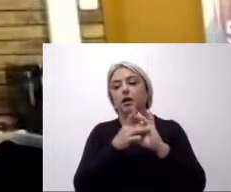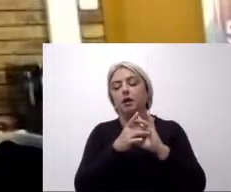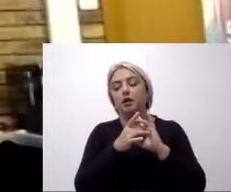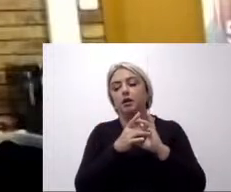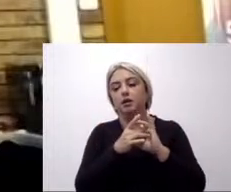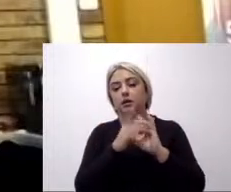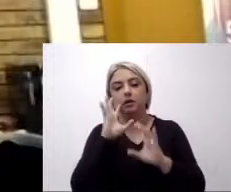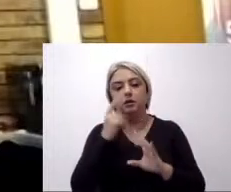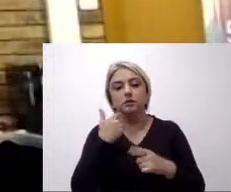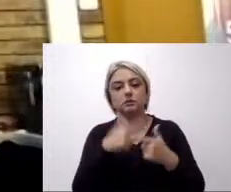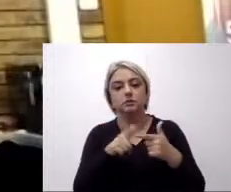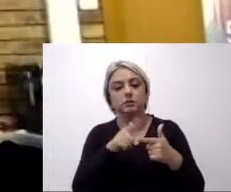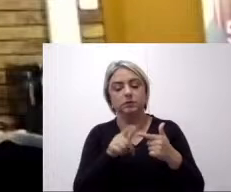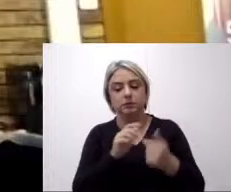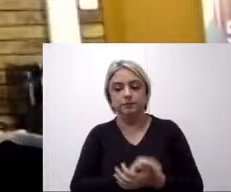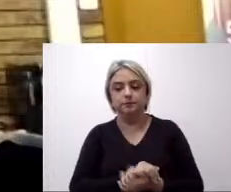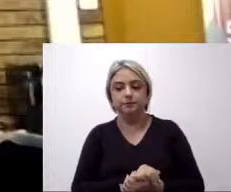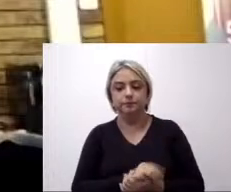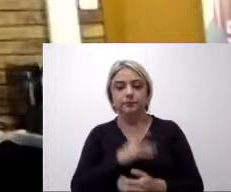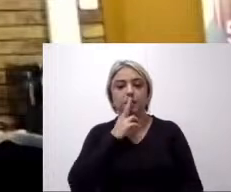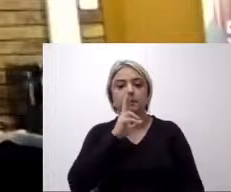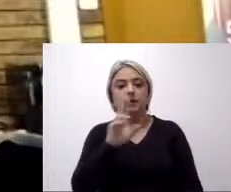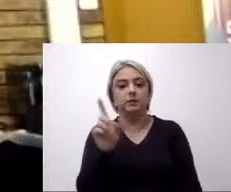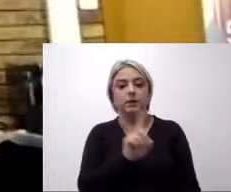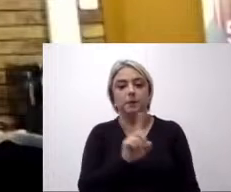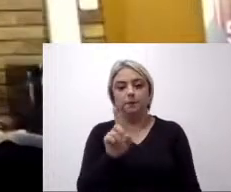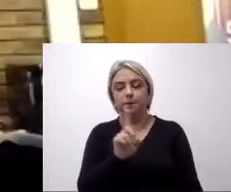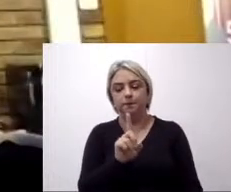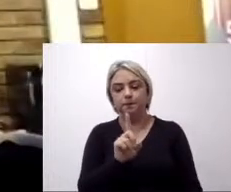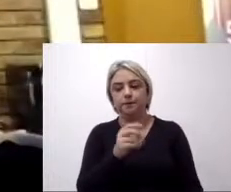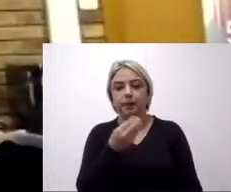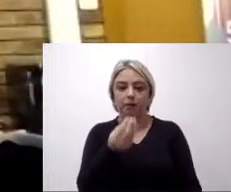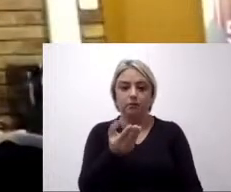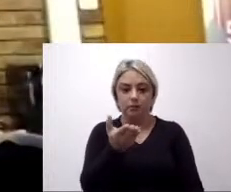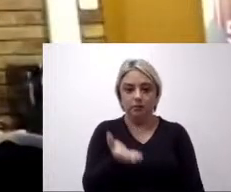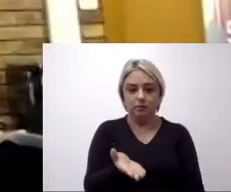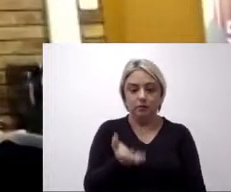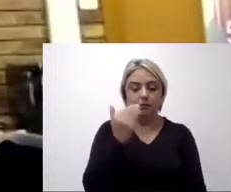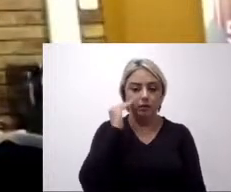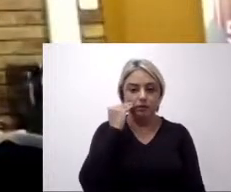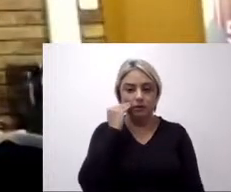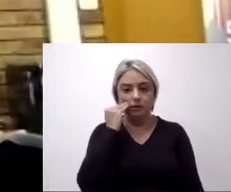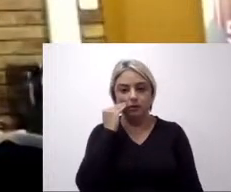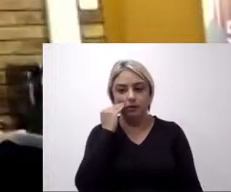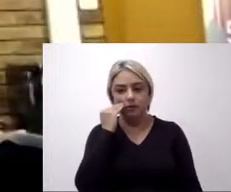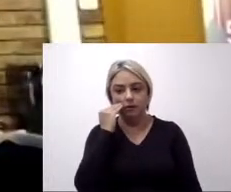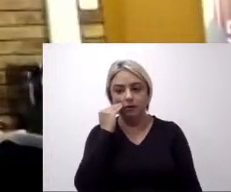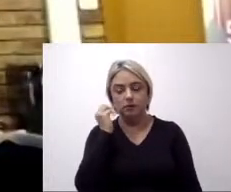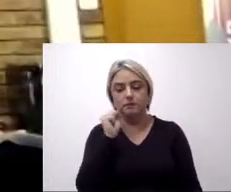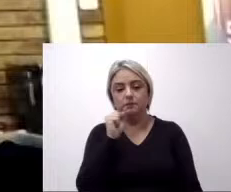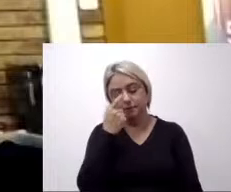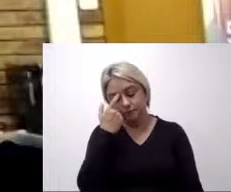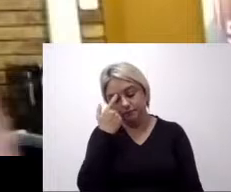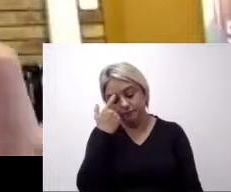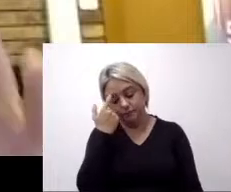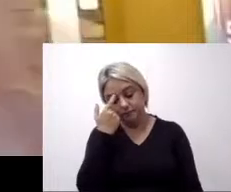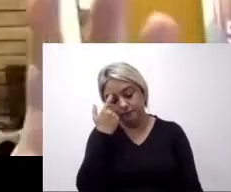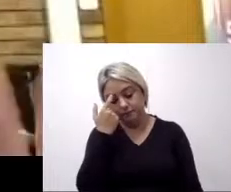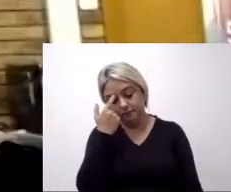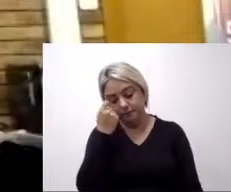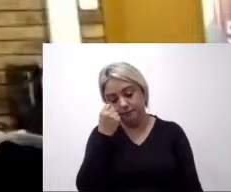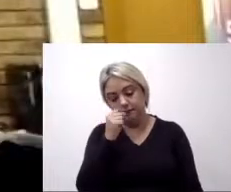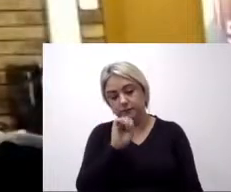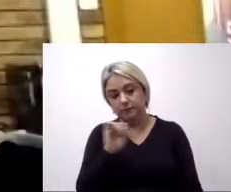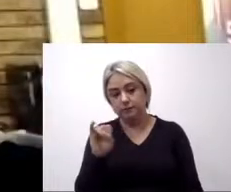no. As you can understand, ACF is, if you know really what